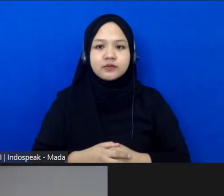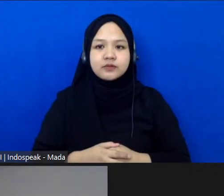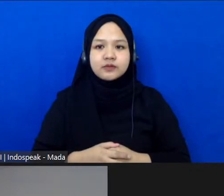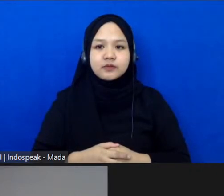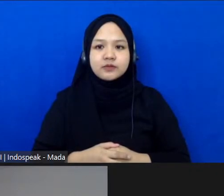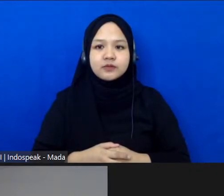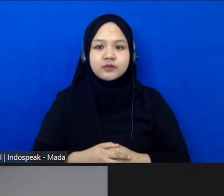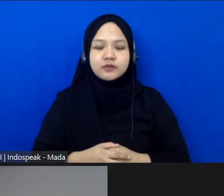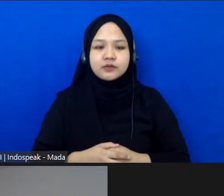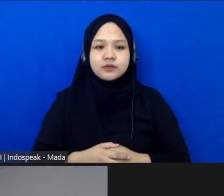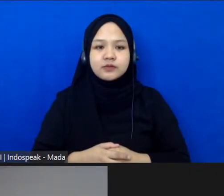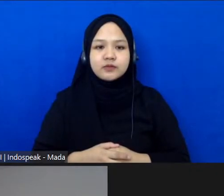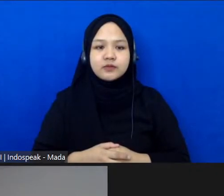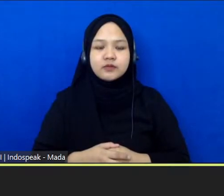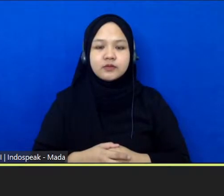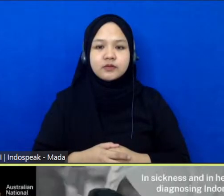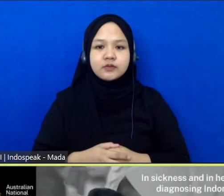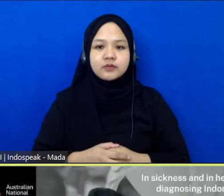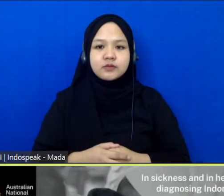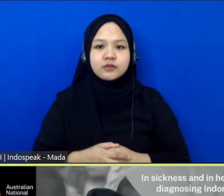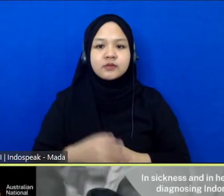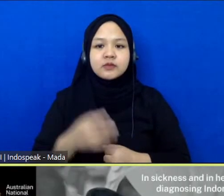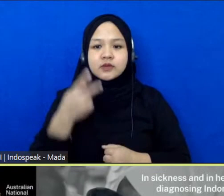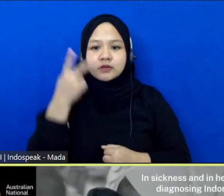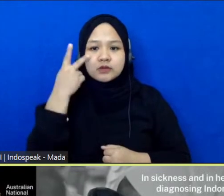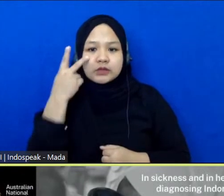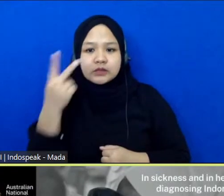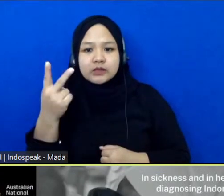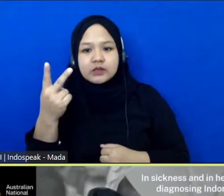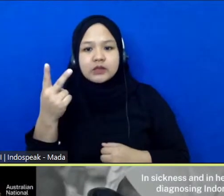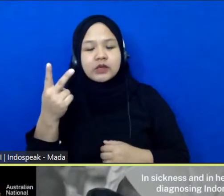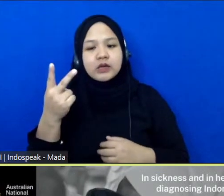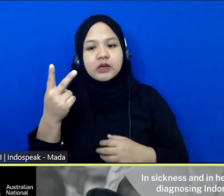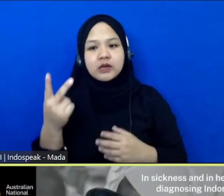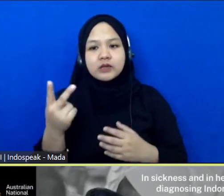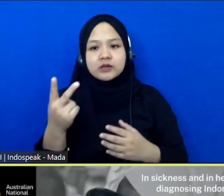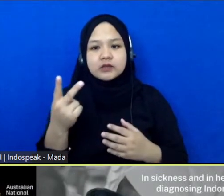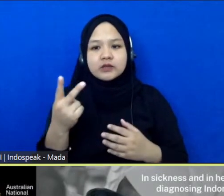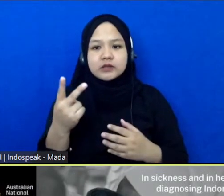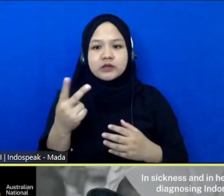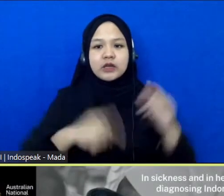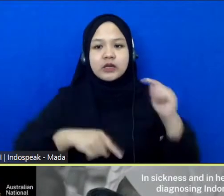We did not show the graph, but it's absolutely right.